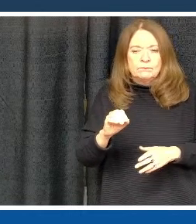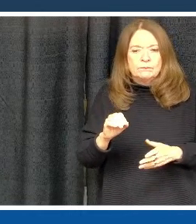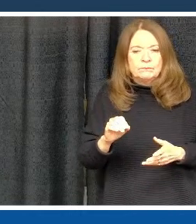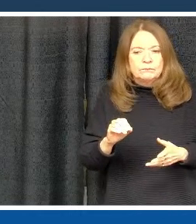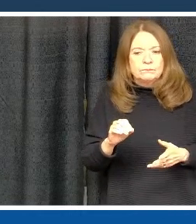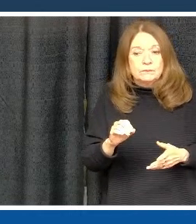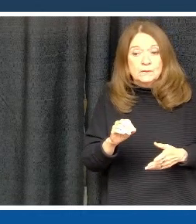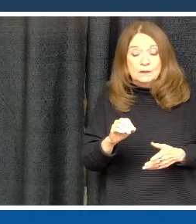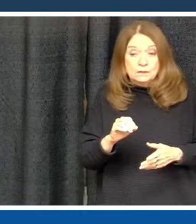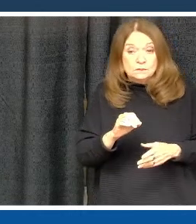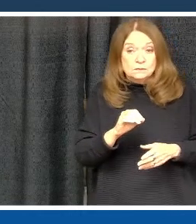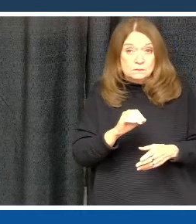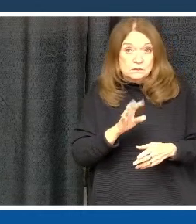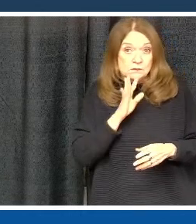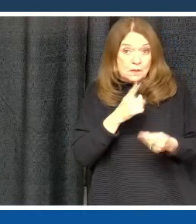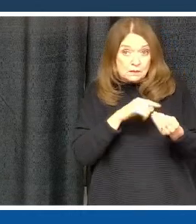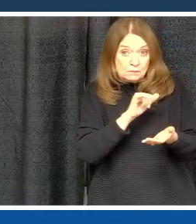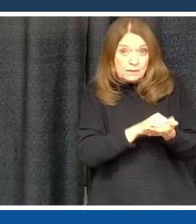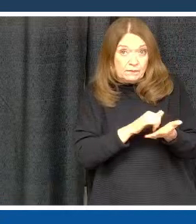Speaking of that, is the